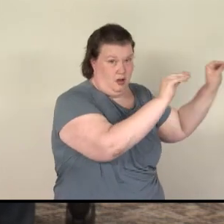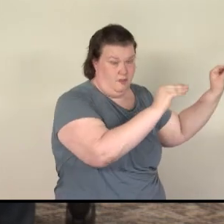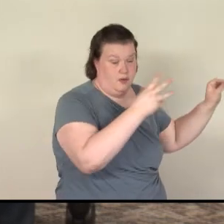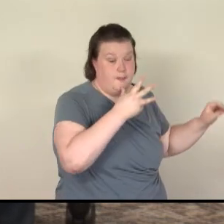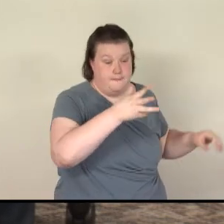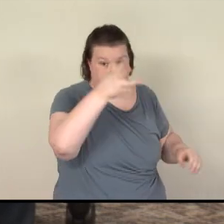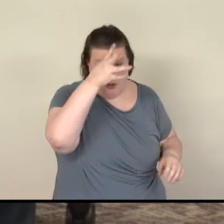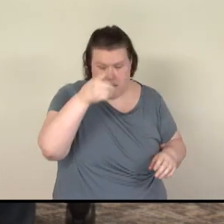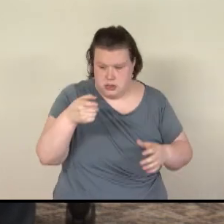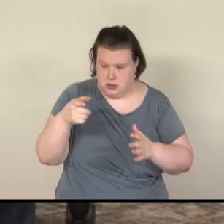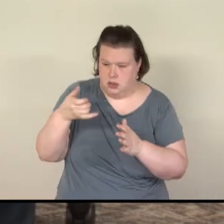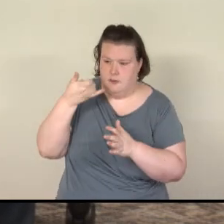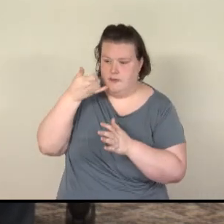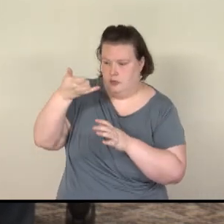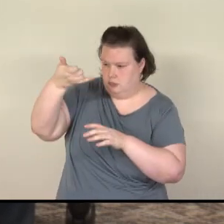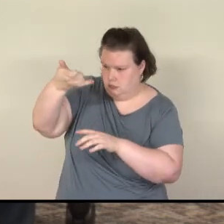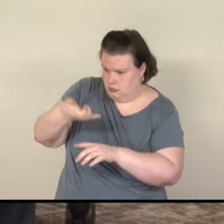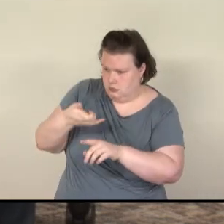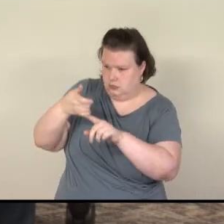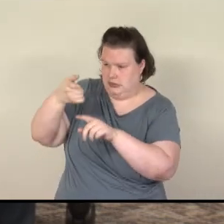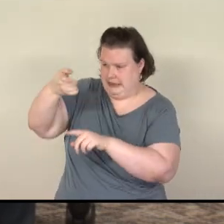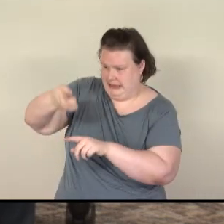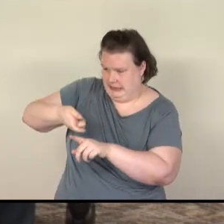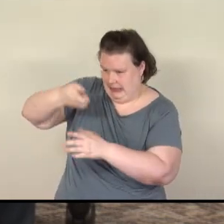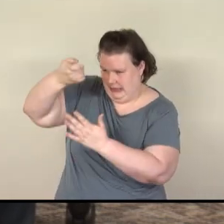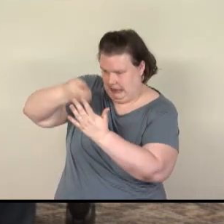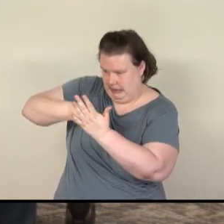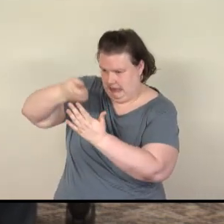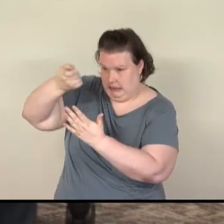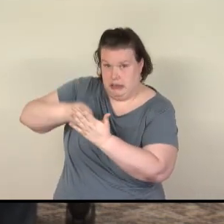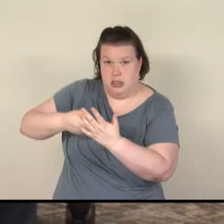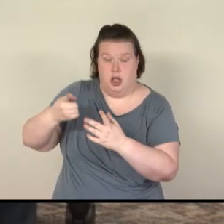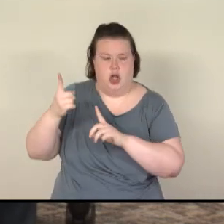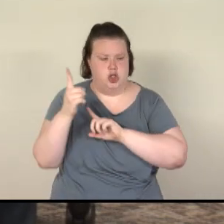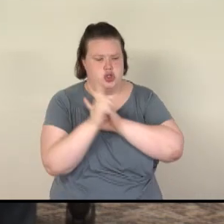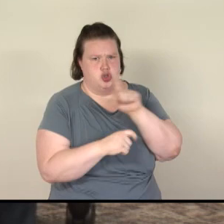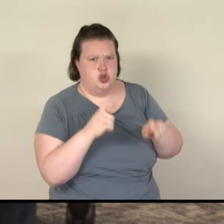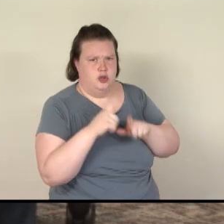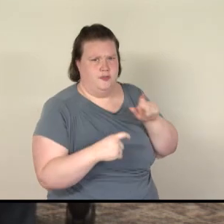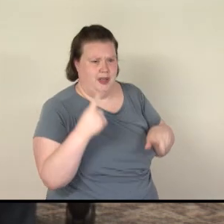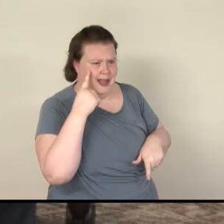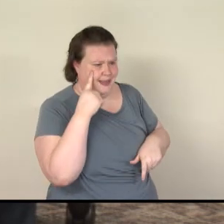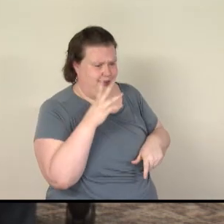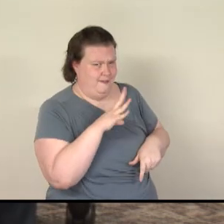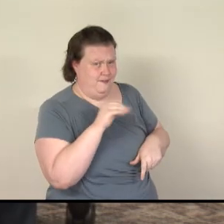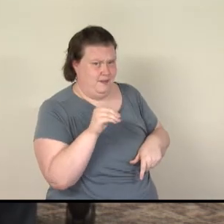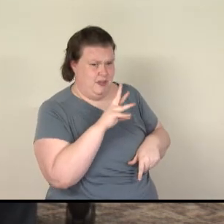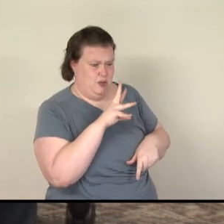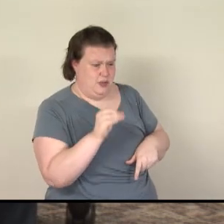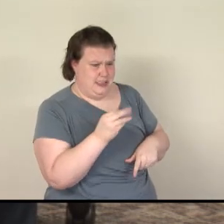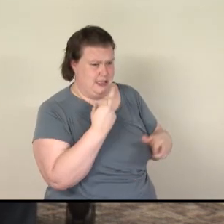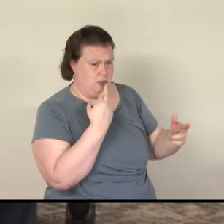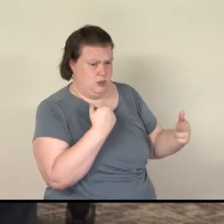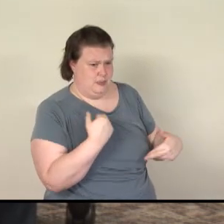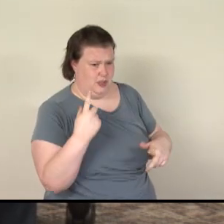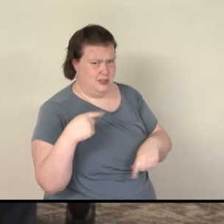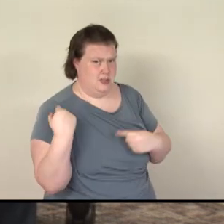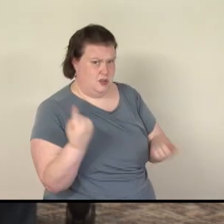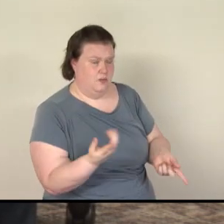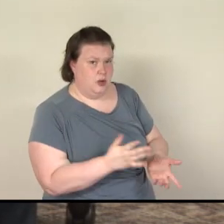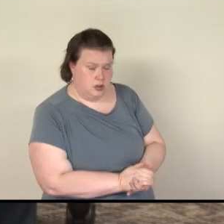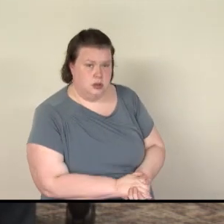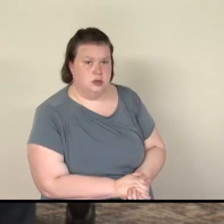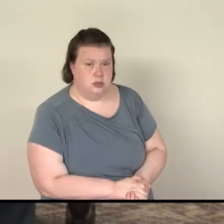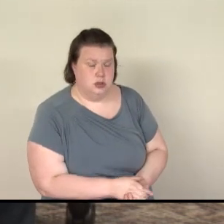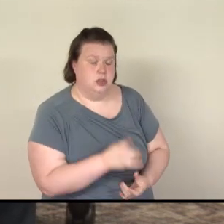parents are able to scan, and it offers them a survey where we've actually, I think it was 50 or 60 responses that we've gotten so far. Sure.